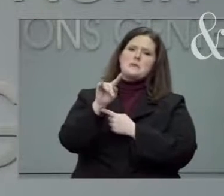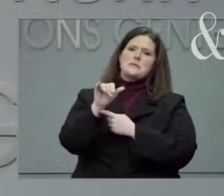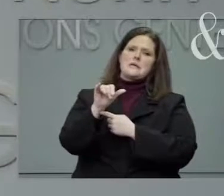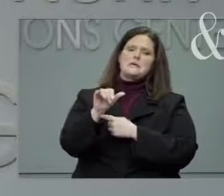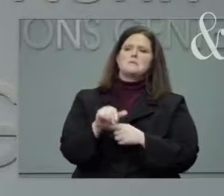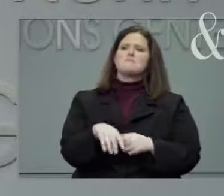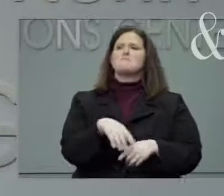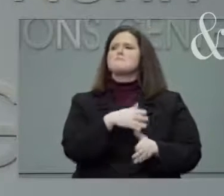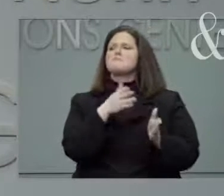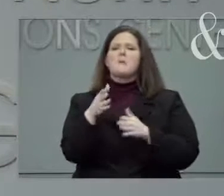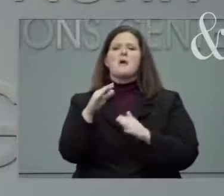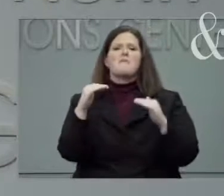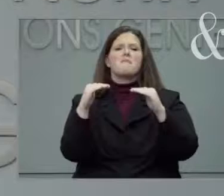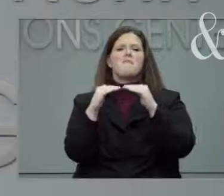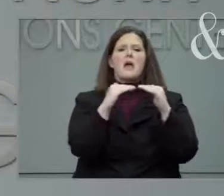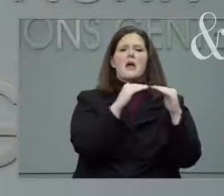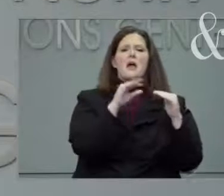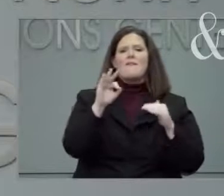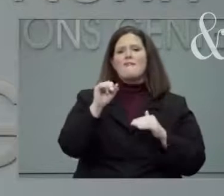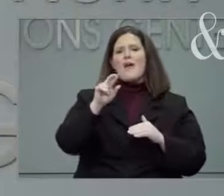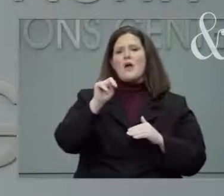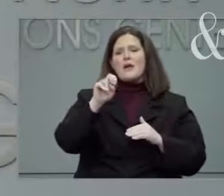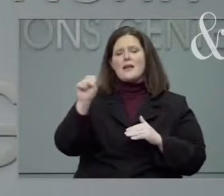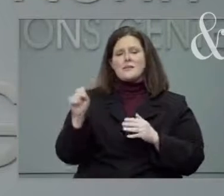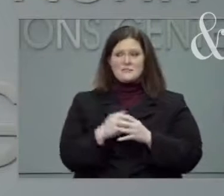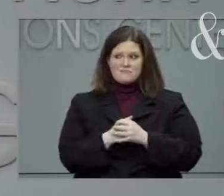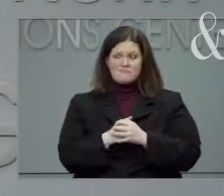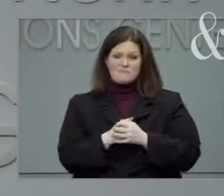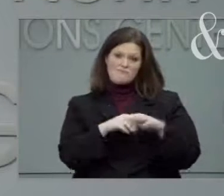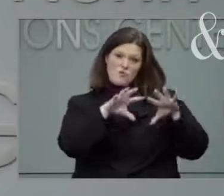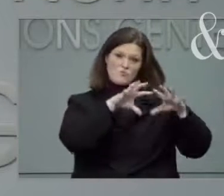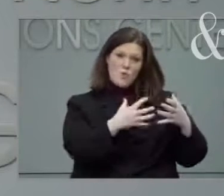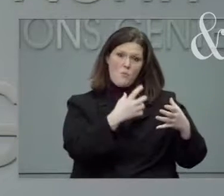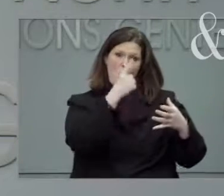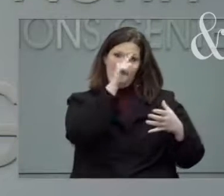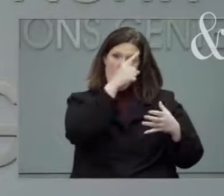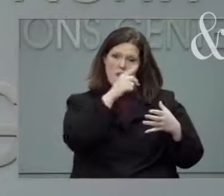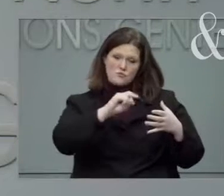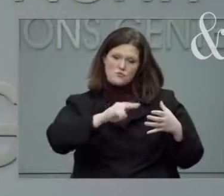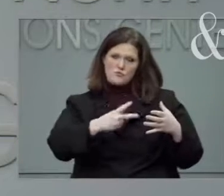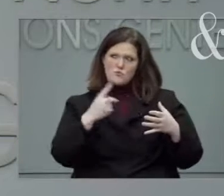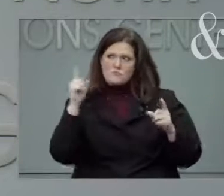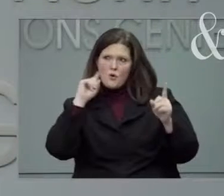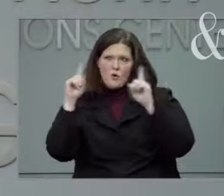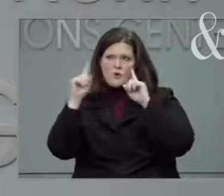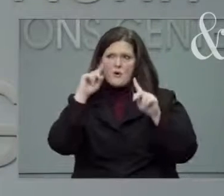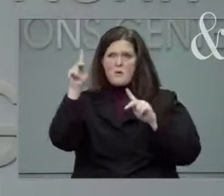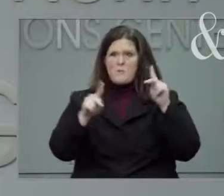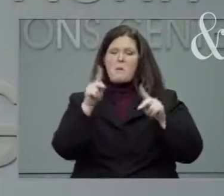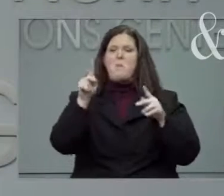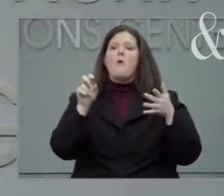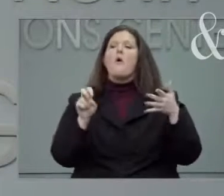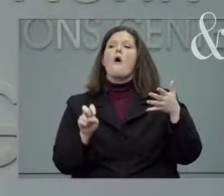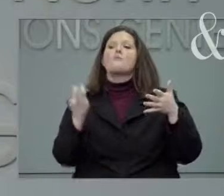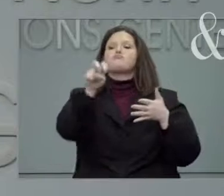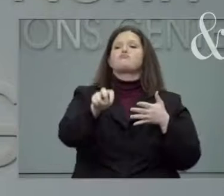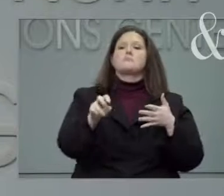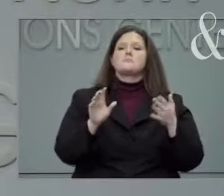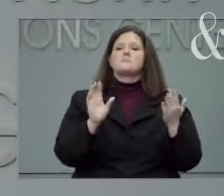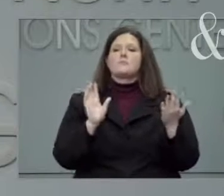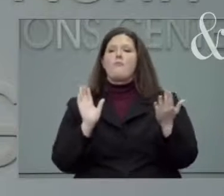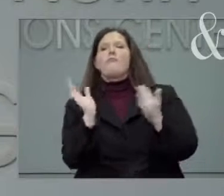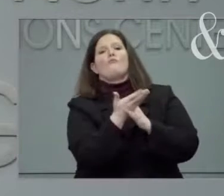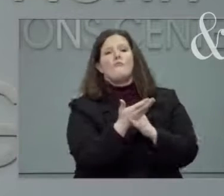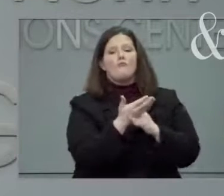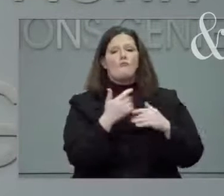people skipping line in groups 1 and 2, and I'm just wondering, as We're expanding the list of providers as announced yesterday.